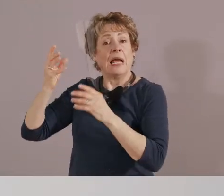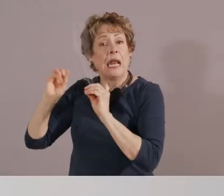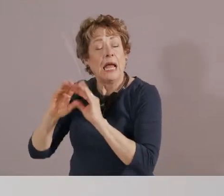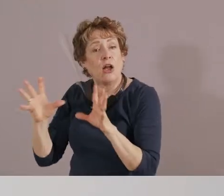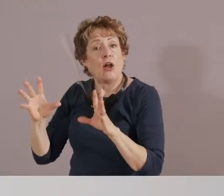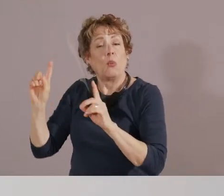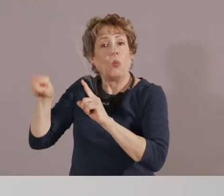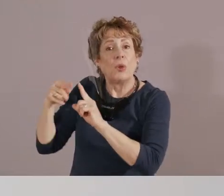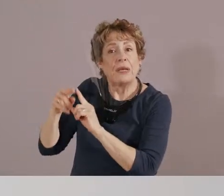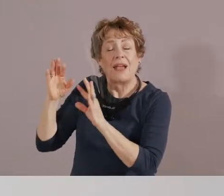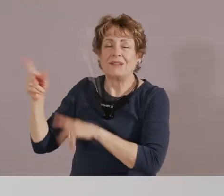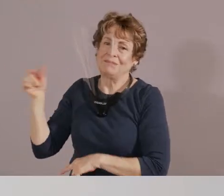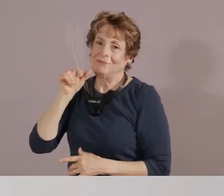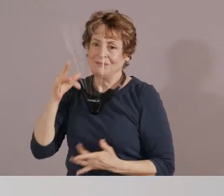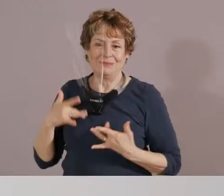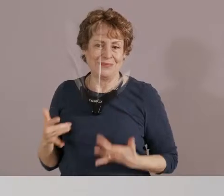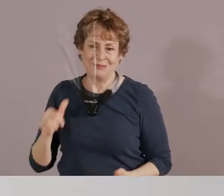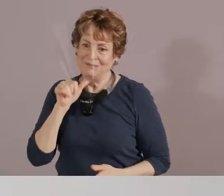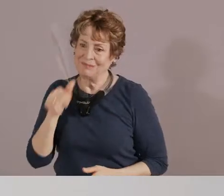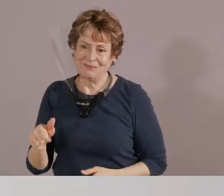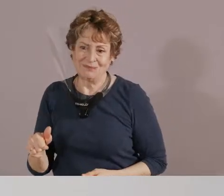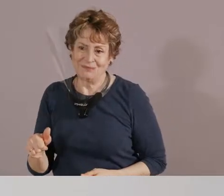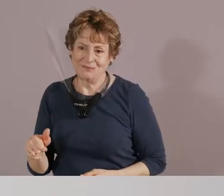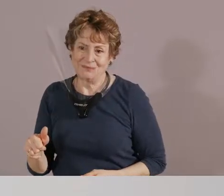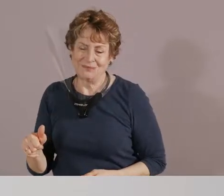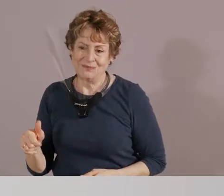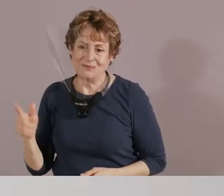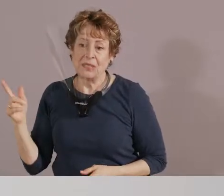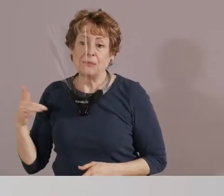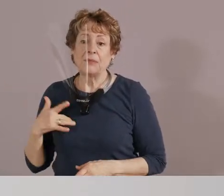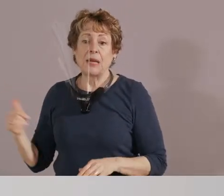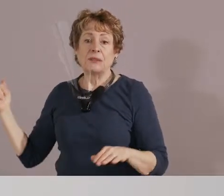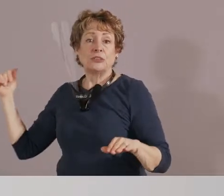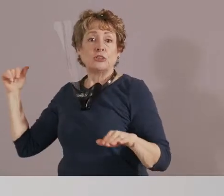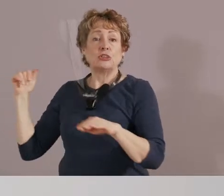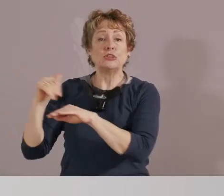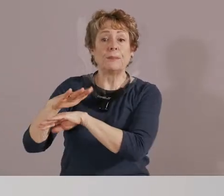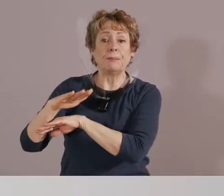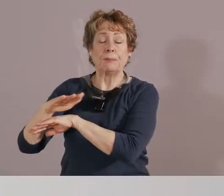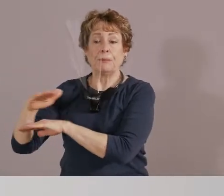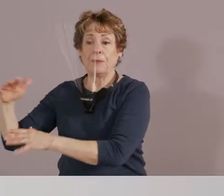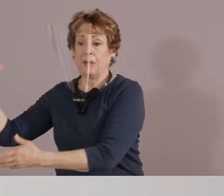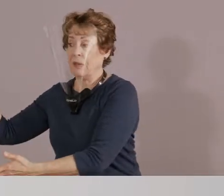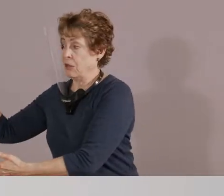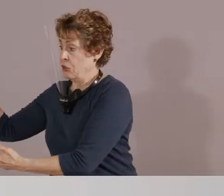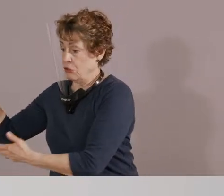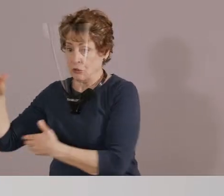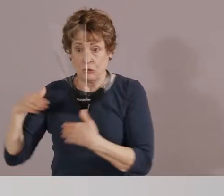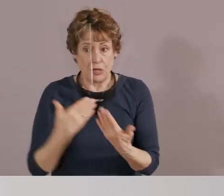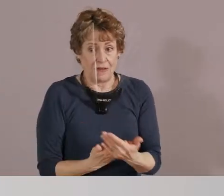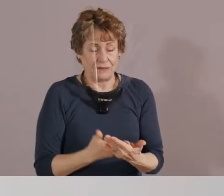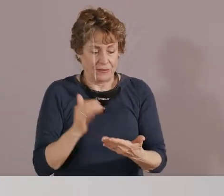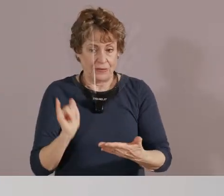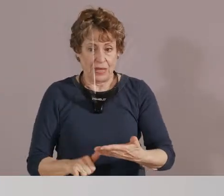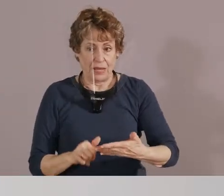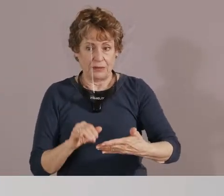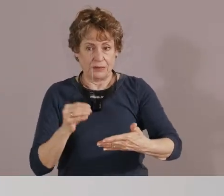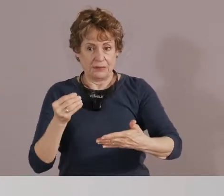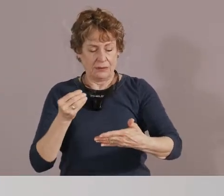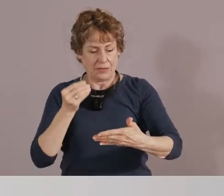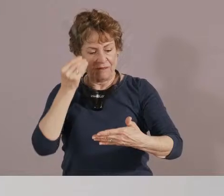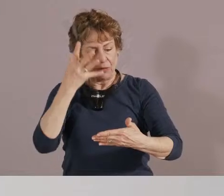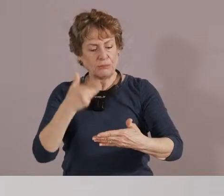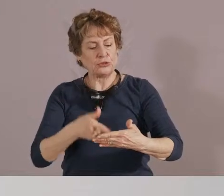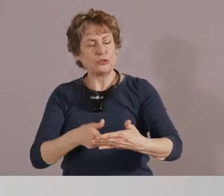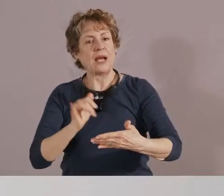distribution. But they tend to come in Monday through Wednesday or Thursday of the next week. But yes, that has been